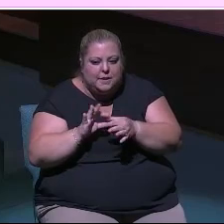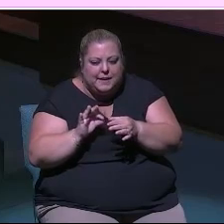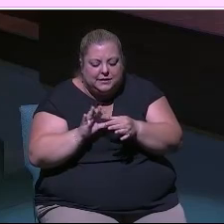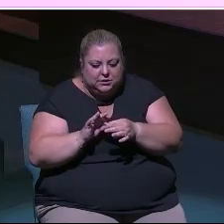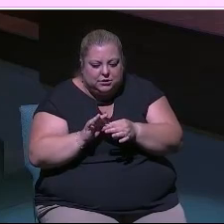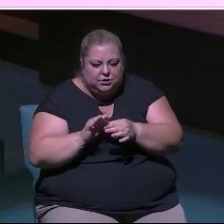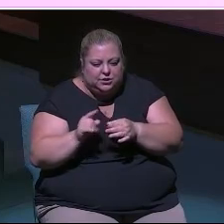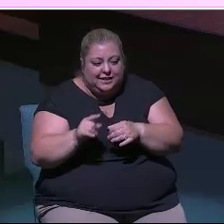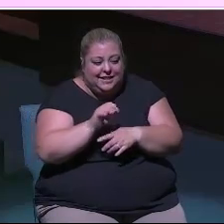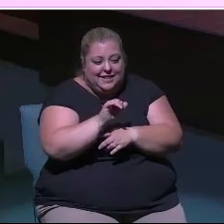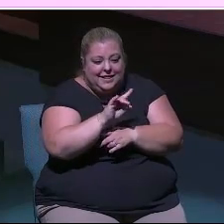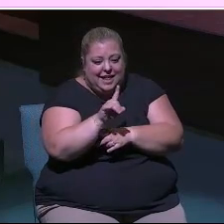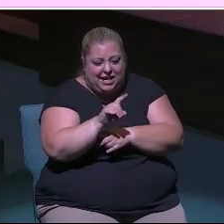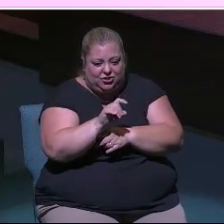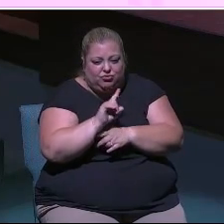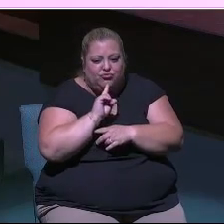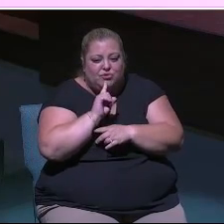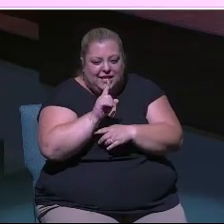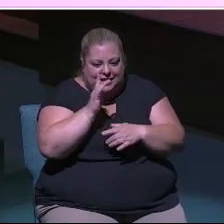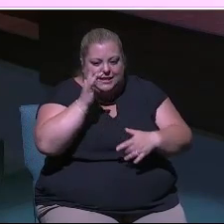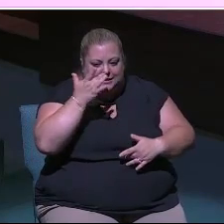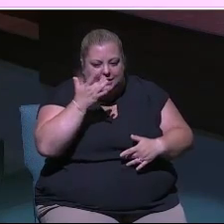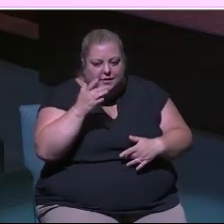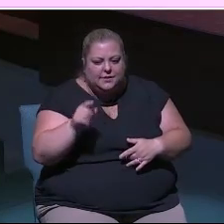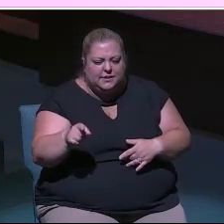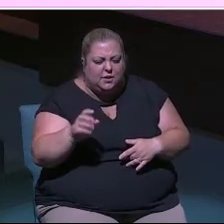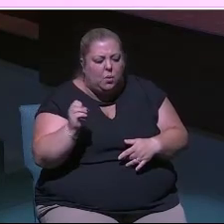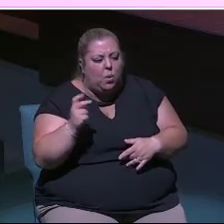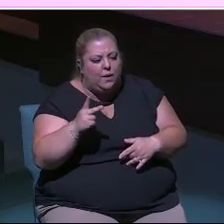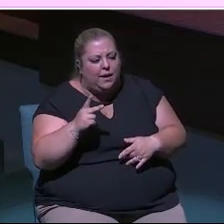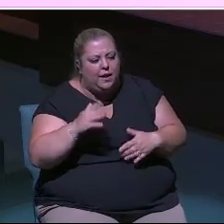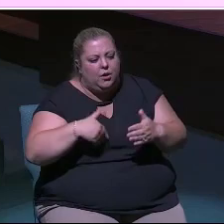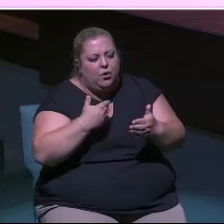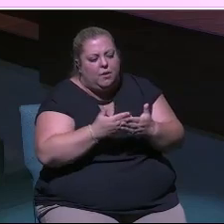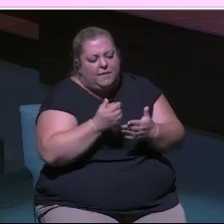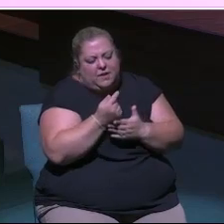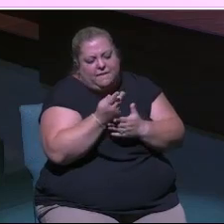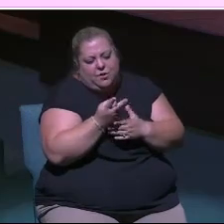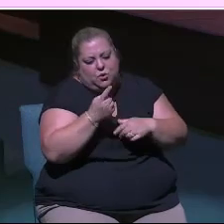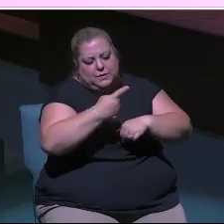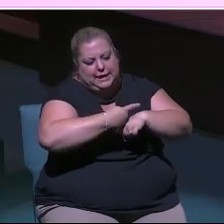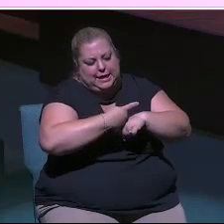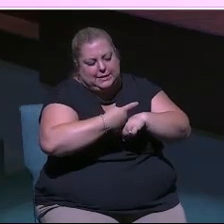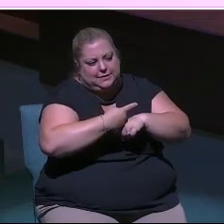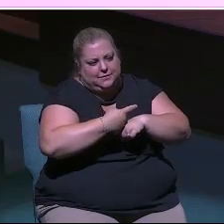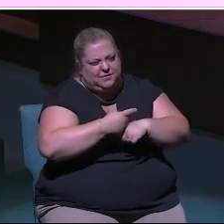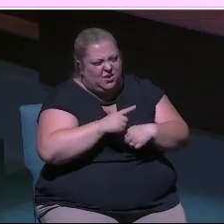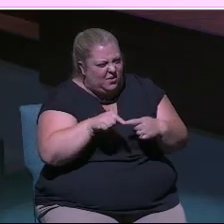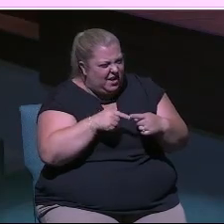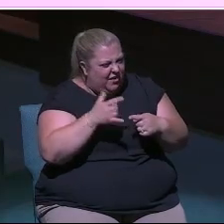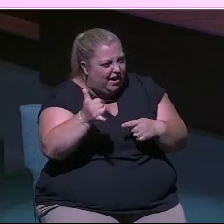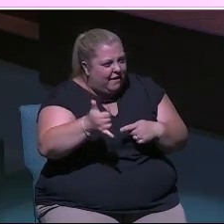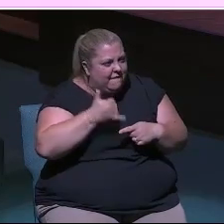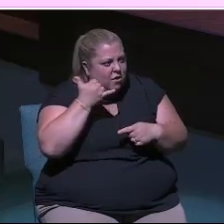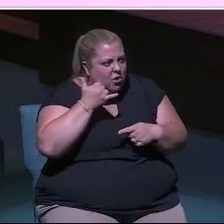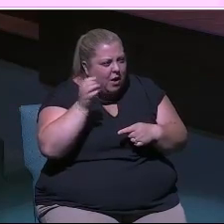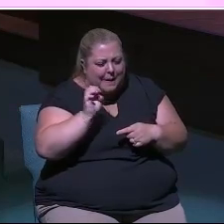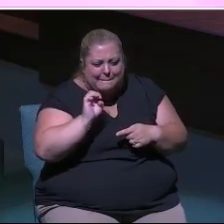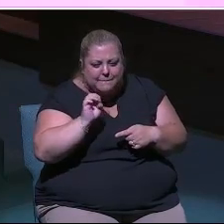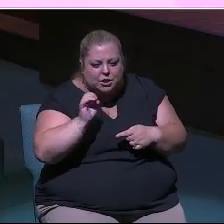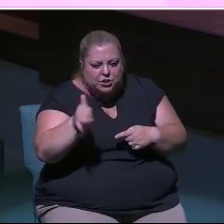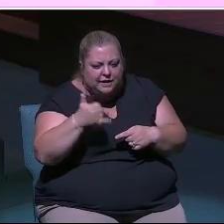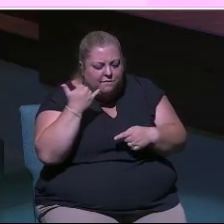sick. Oh, okay, be there in a couple of days. When you get a phone call, when you get an emergency phone